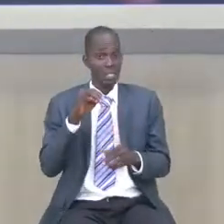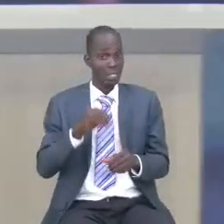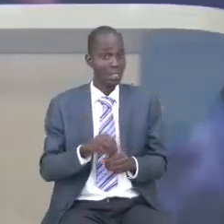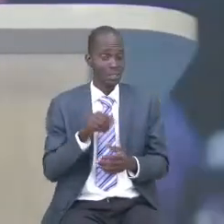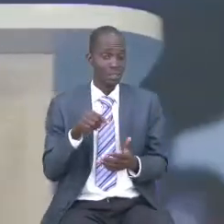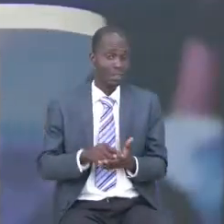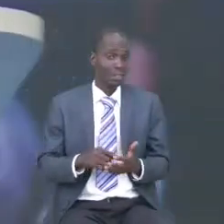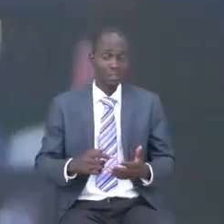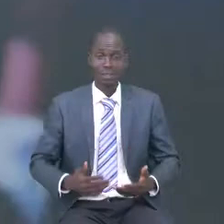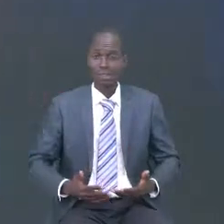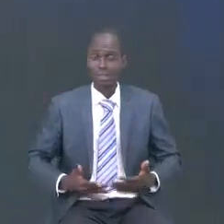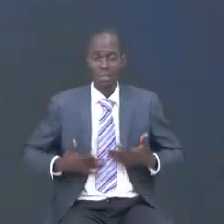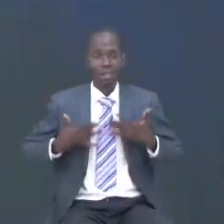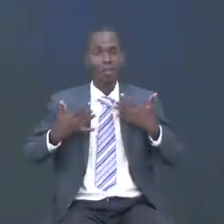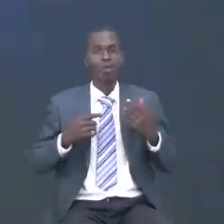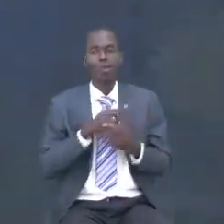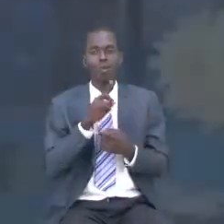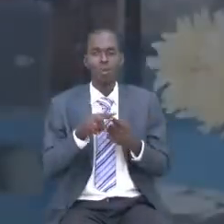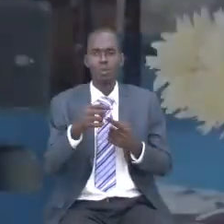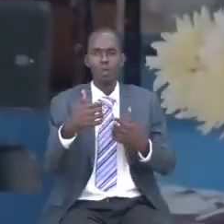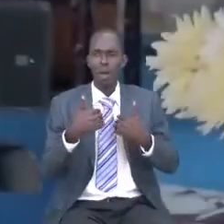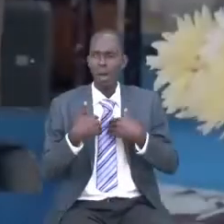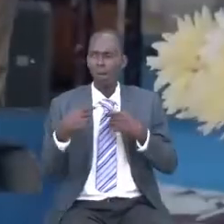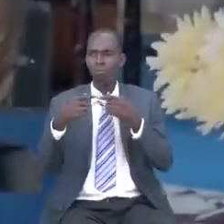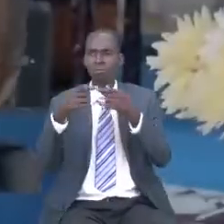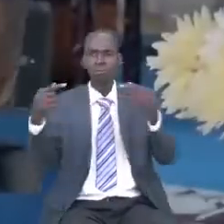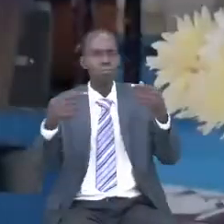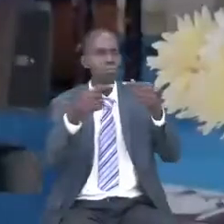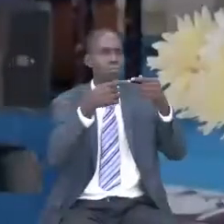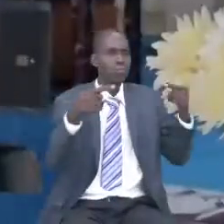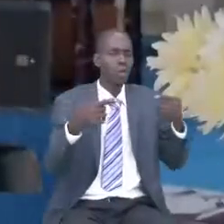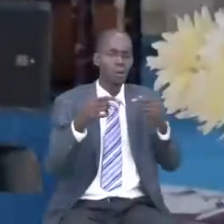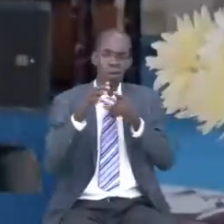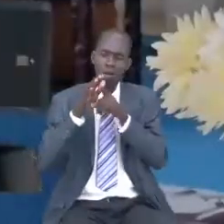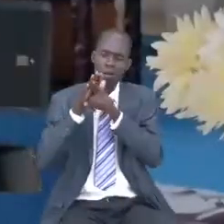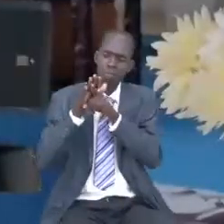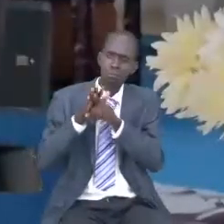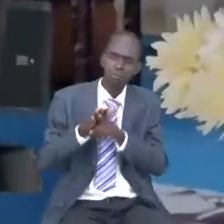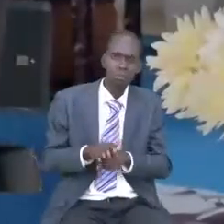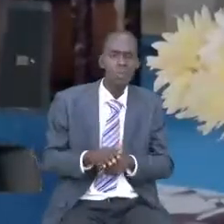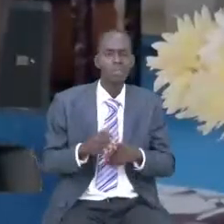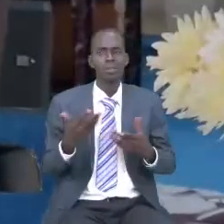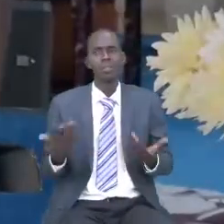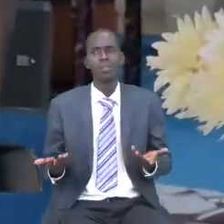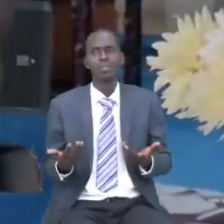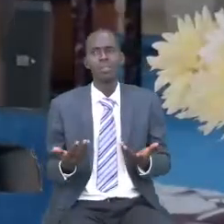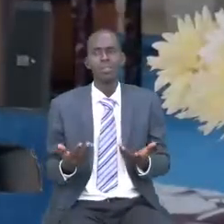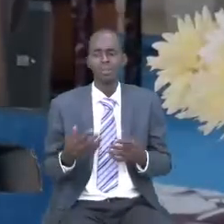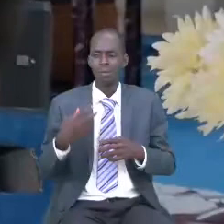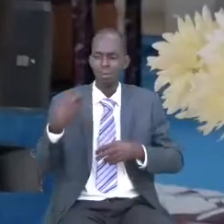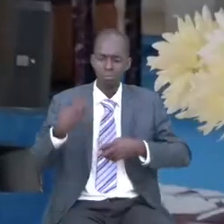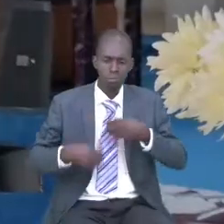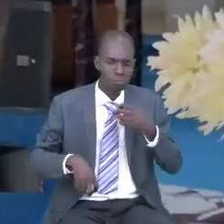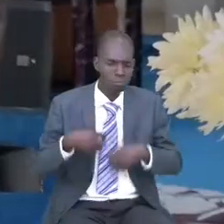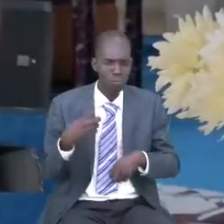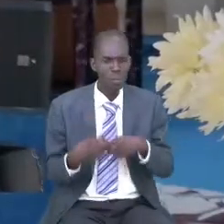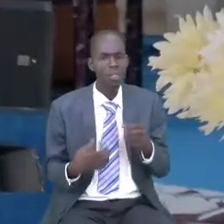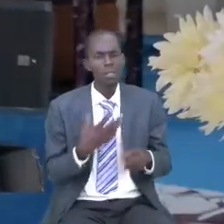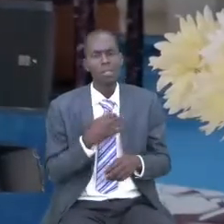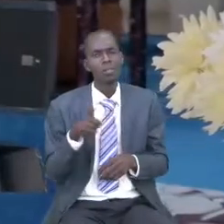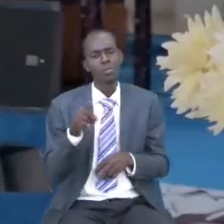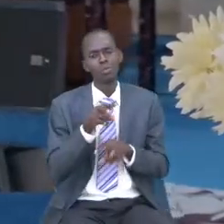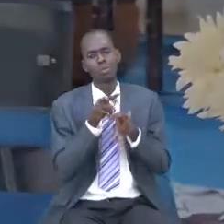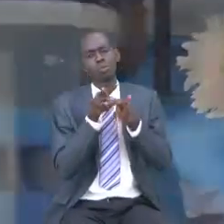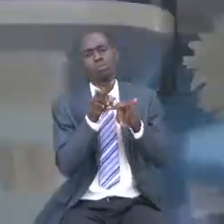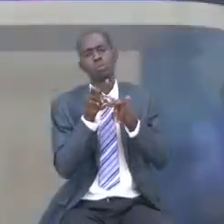when you have opposition, oppression, difficulties, and you're looking at